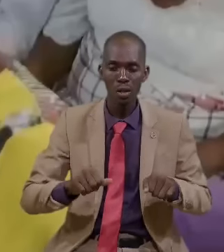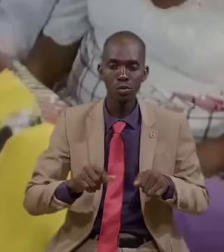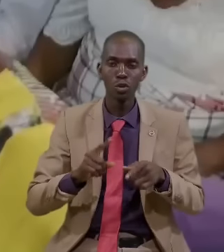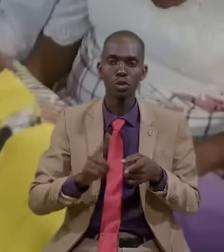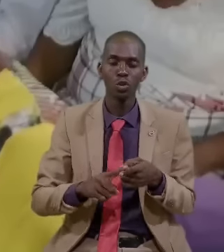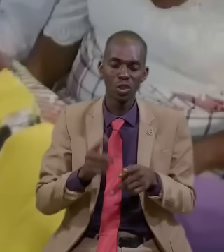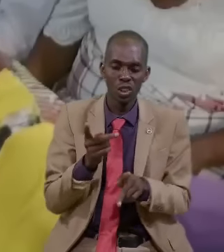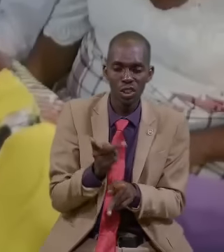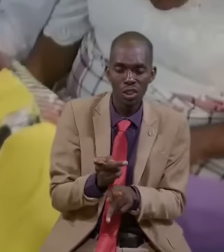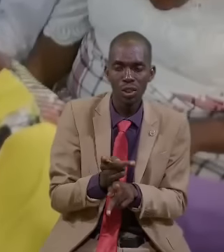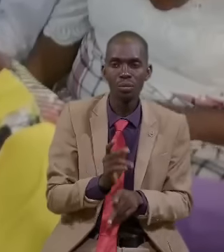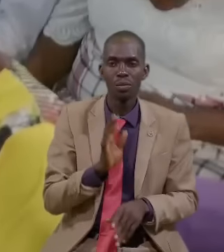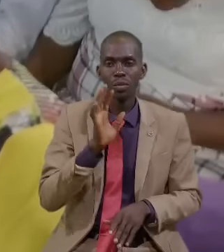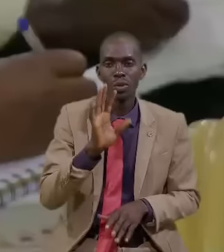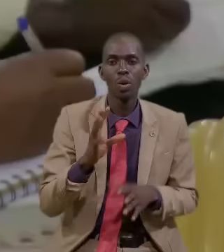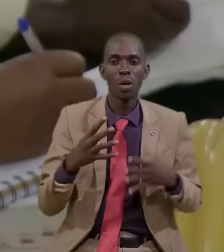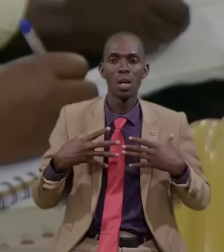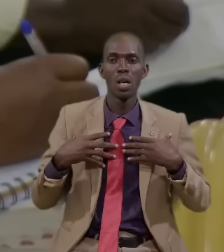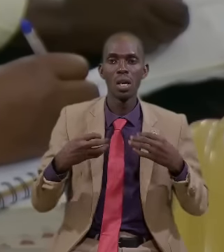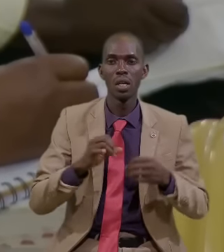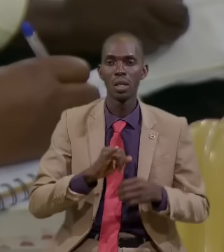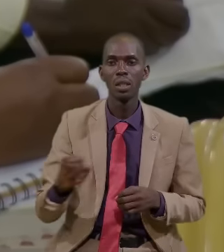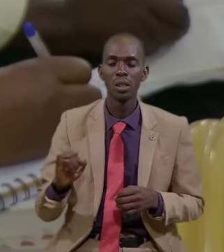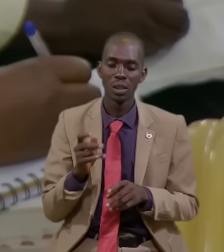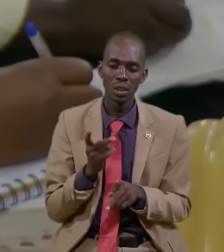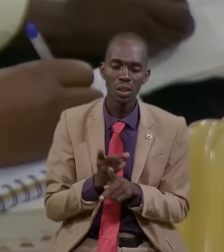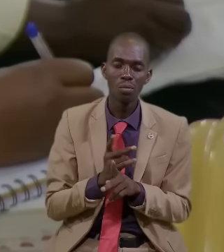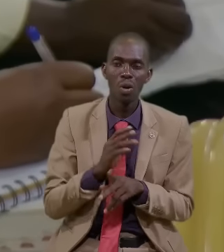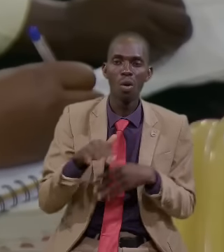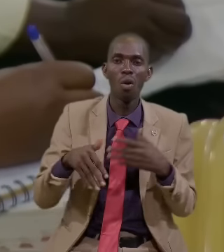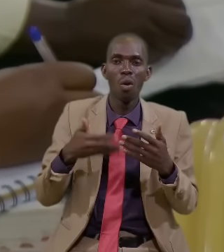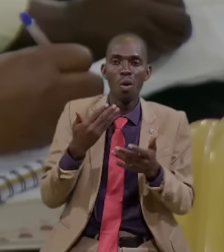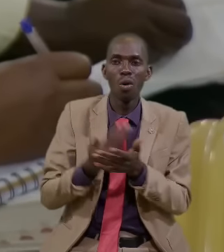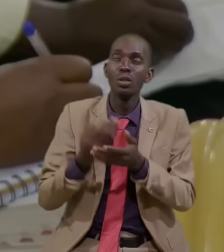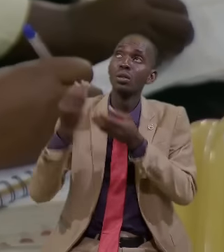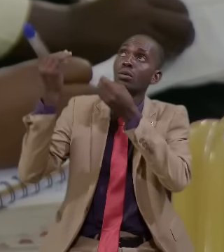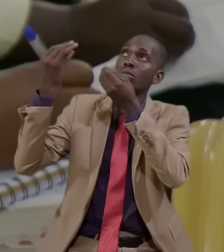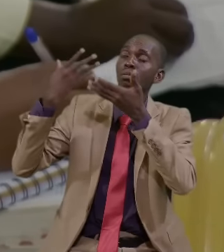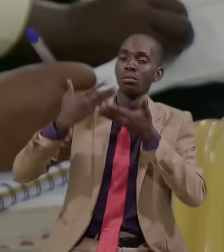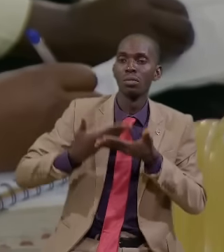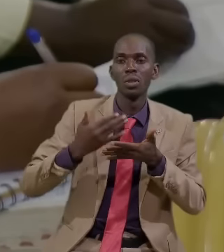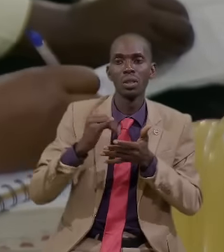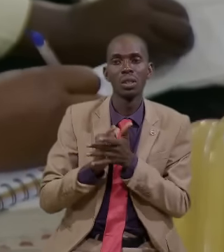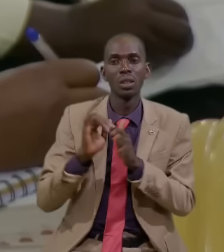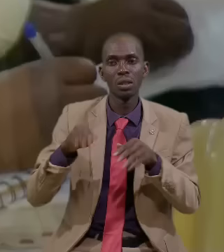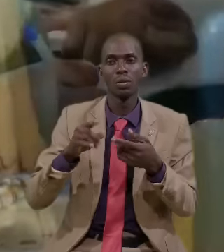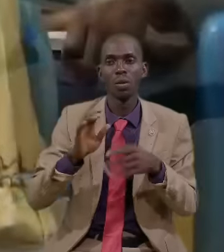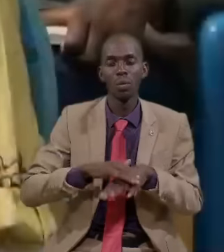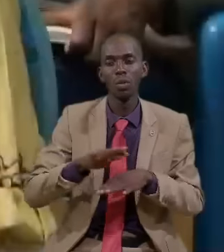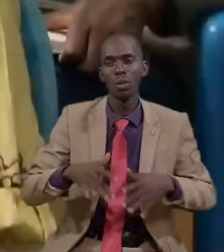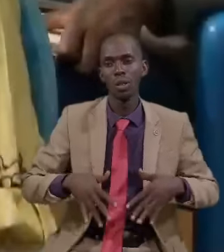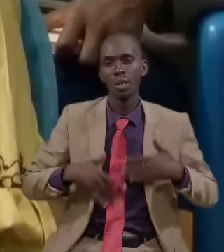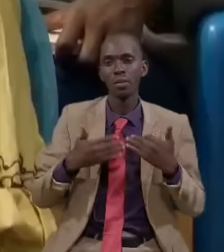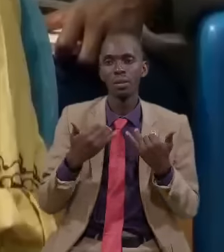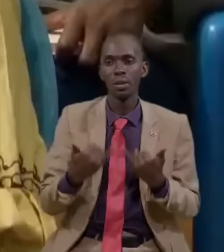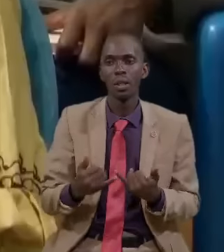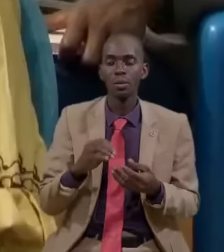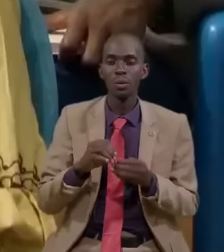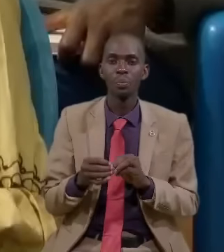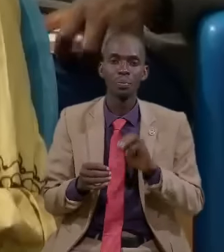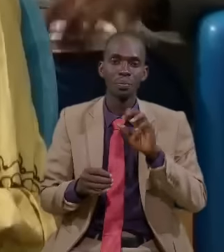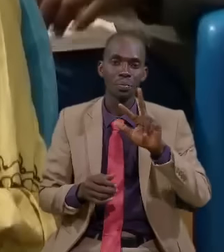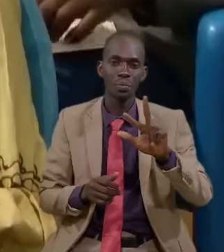keep all the provisions and all the goodness of God that he has showered upon your life. Number three here. Number three is